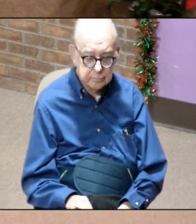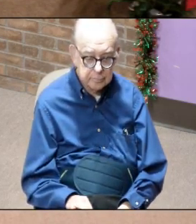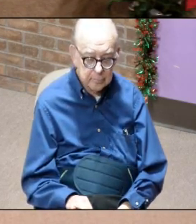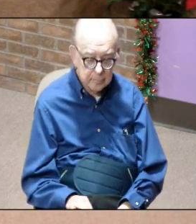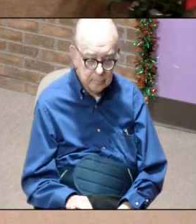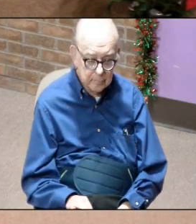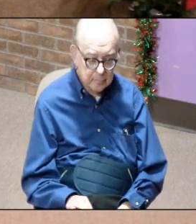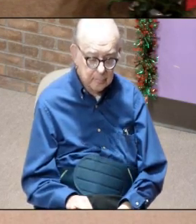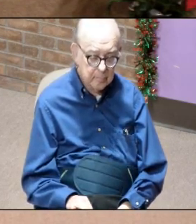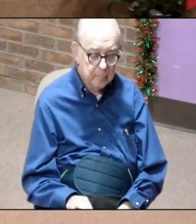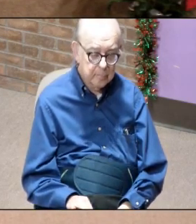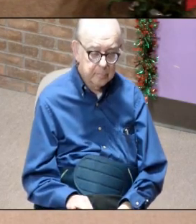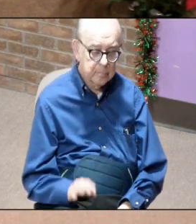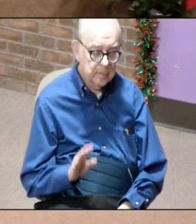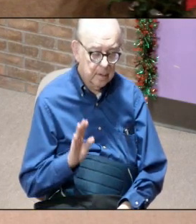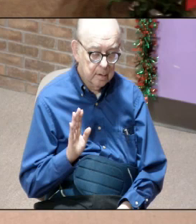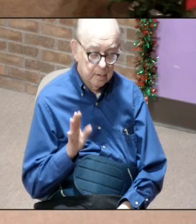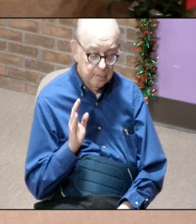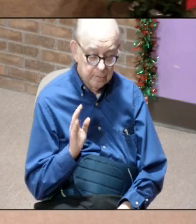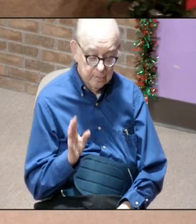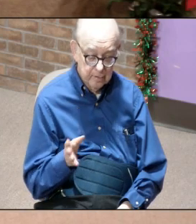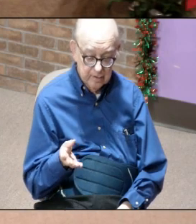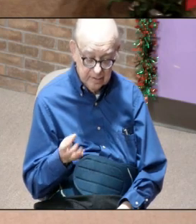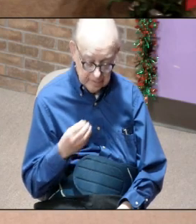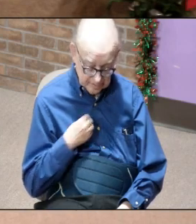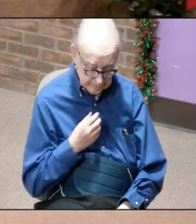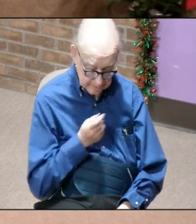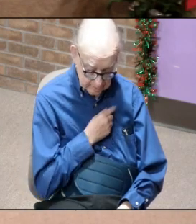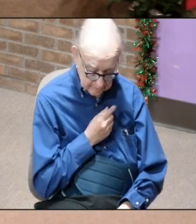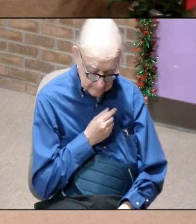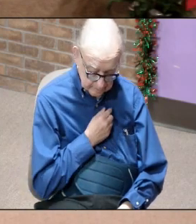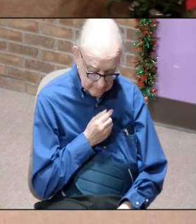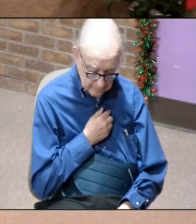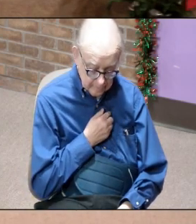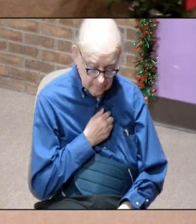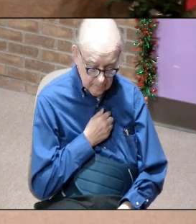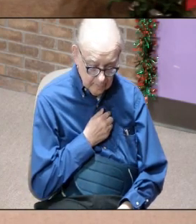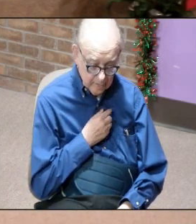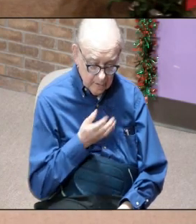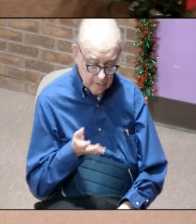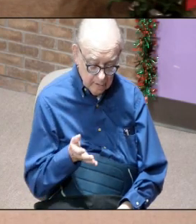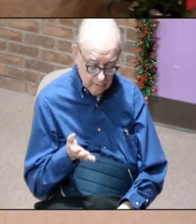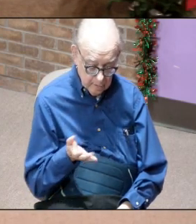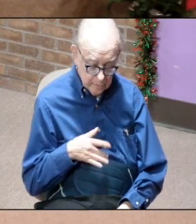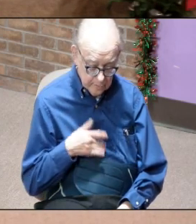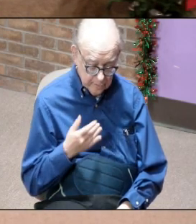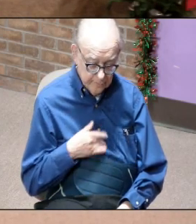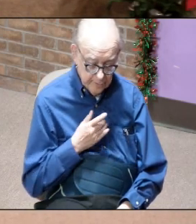You're putting guilt on me. You're absolutely right. I want you to feel guilty.